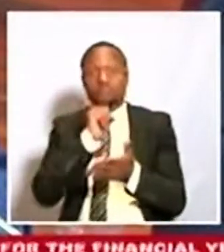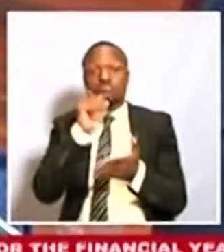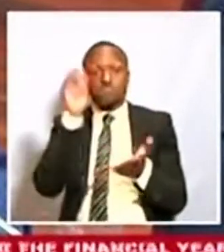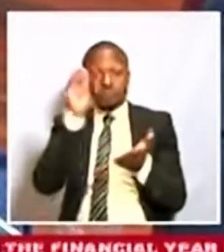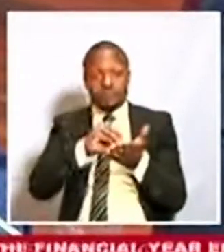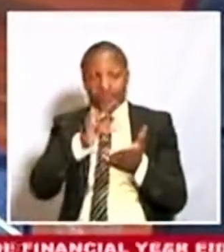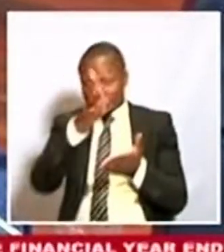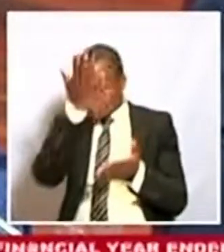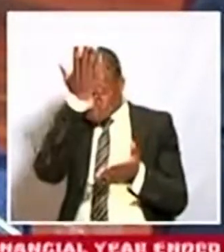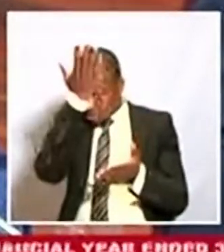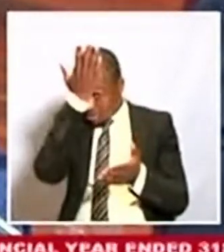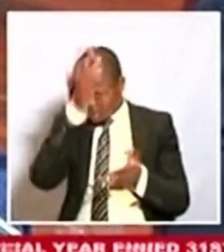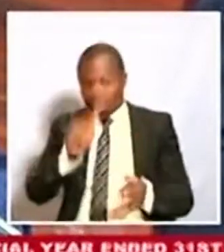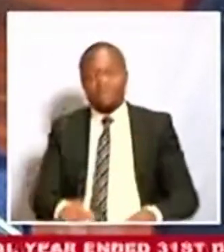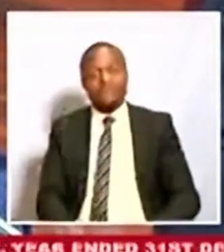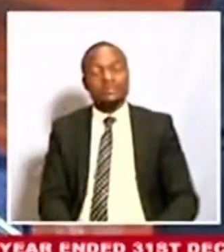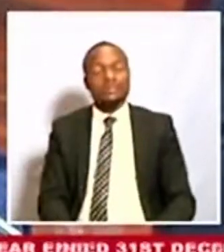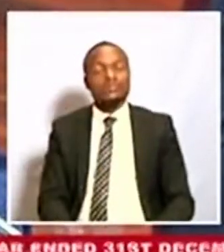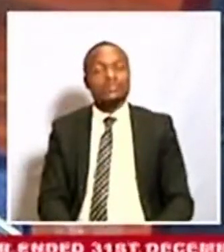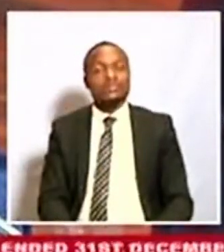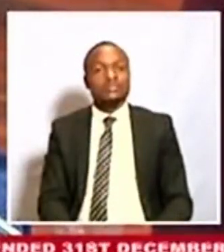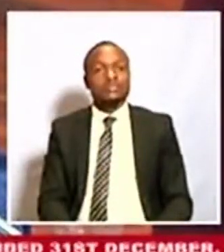Chair,